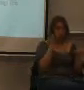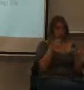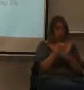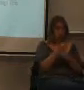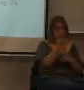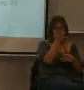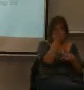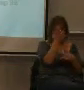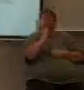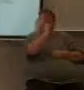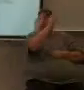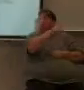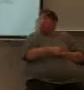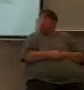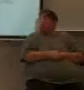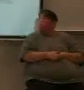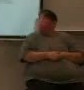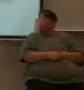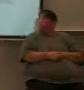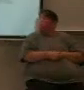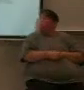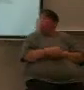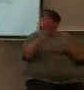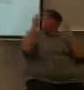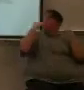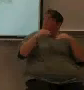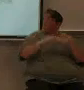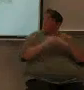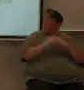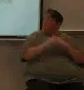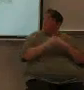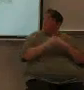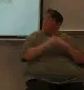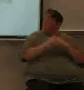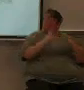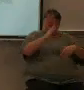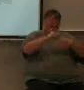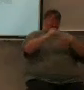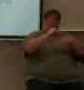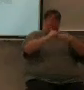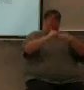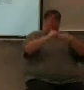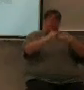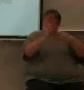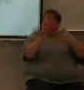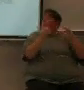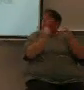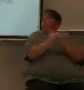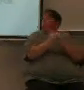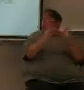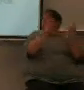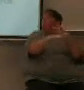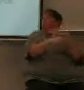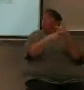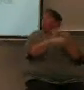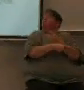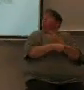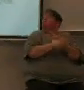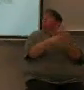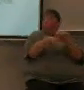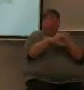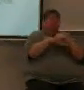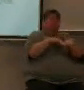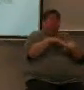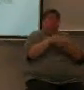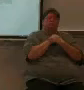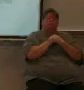make you sick. So next in the toxic is additive versus multiplicative effects, and this is probably one of the big